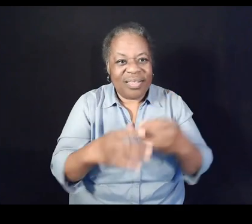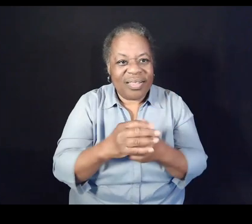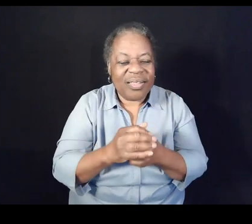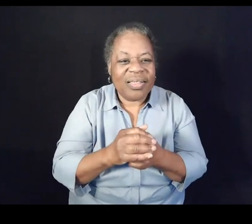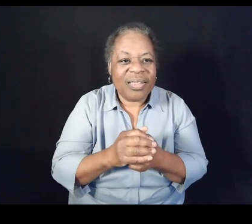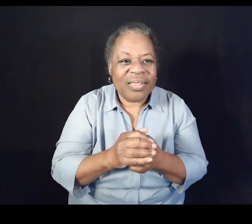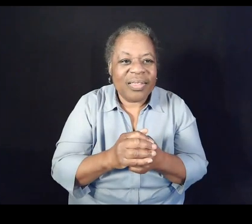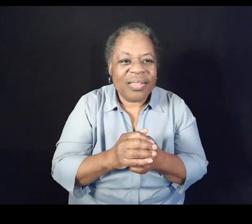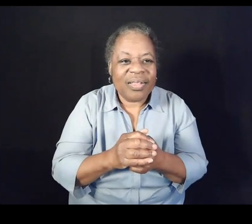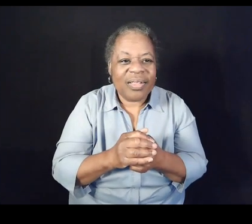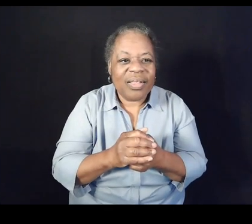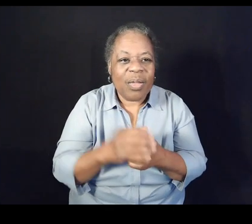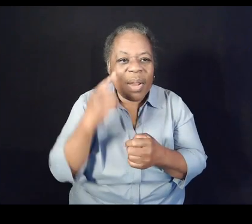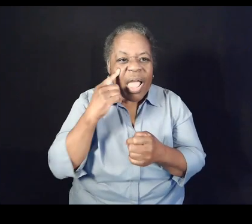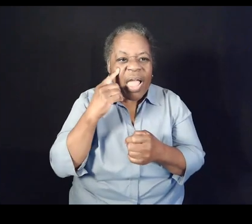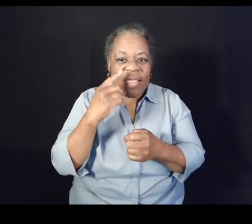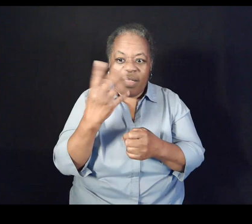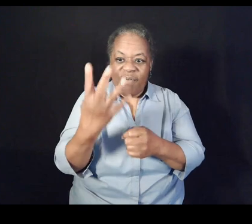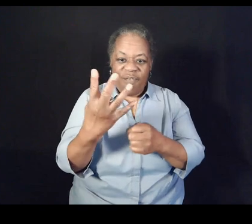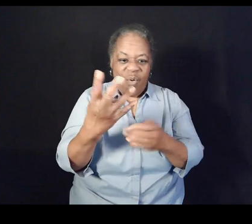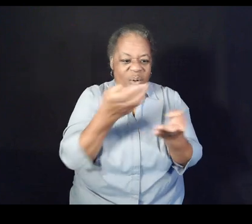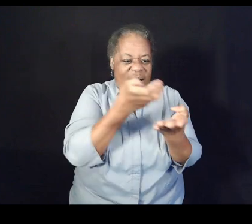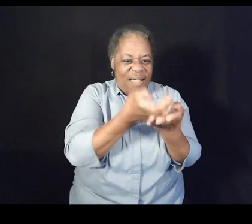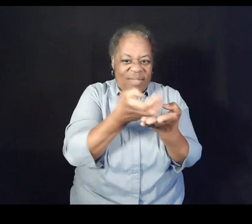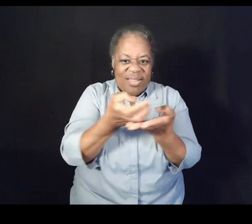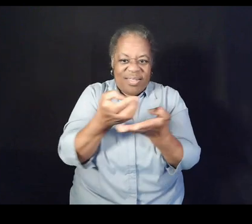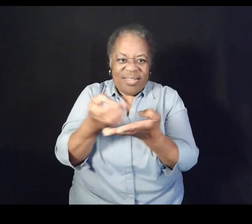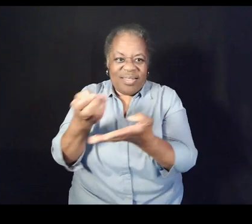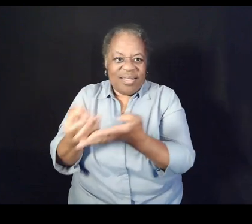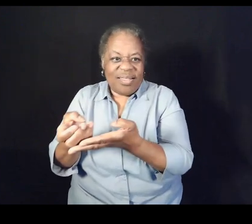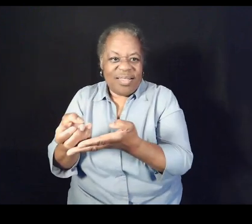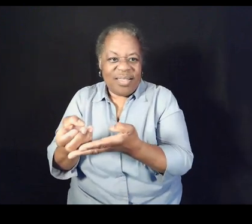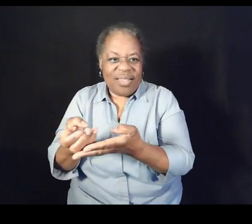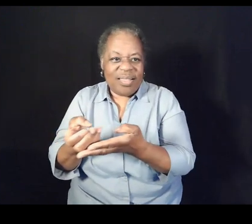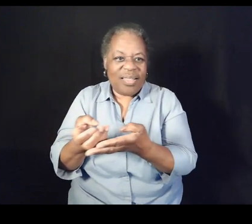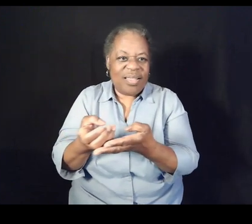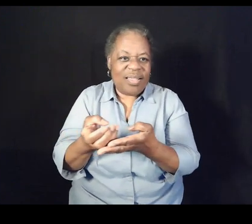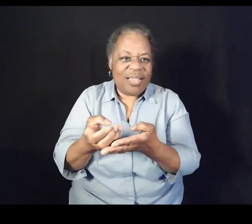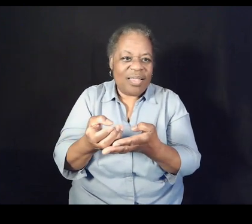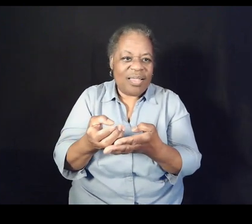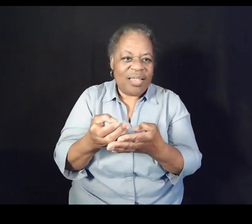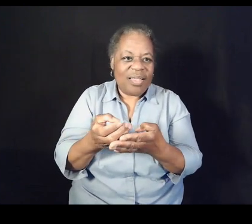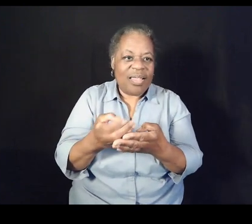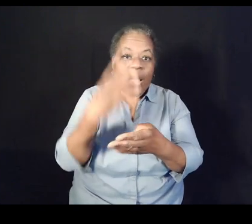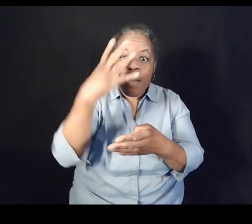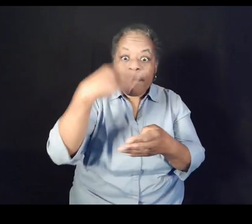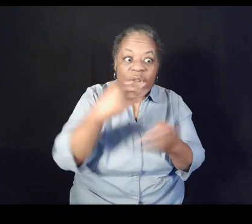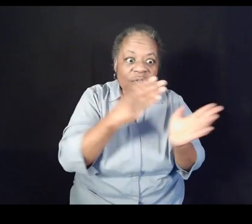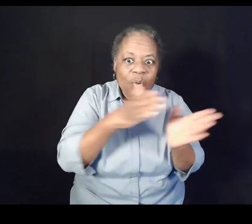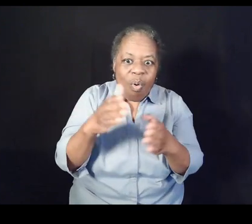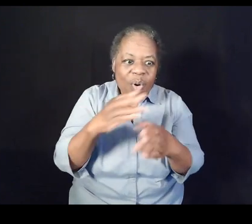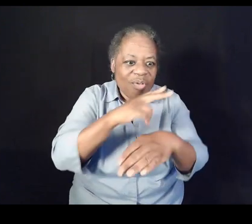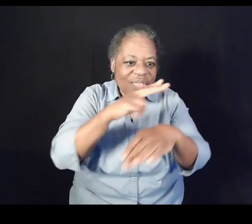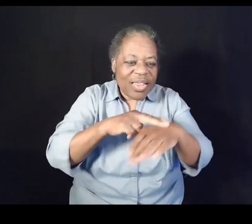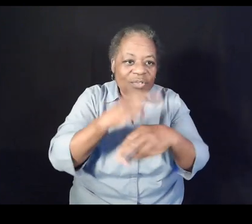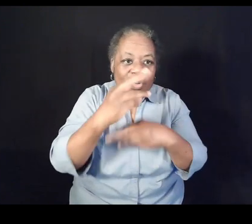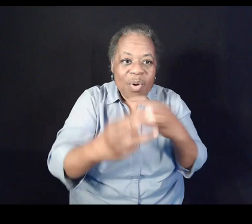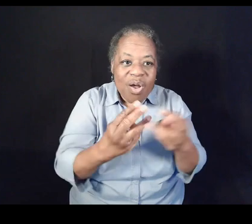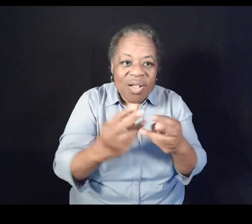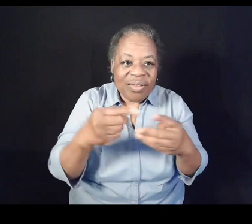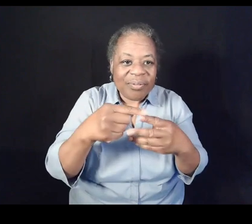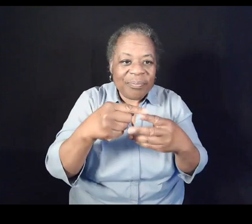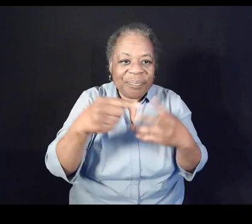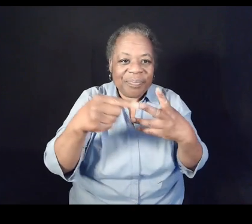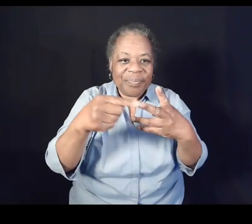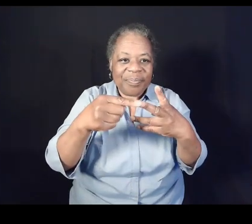So when I consider these four lines of evidence, the beauty and order of the natural world, the